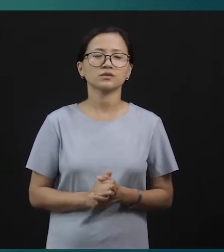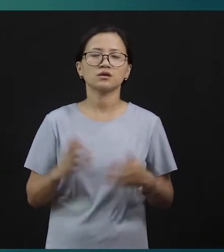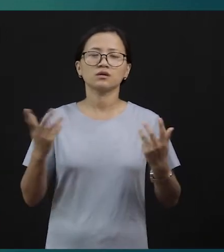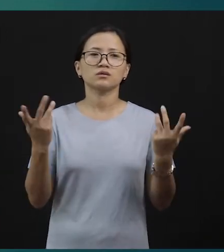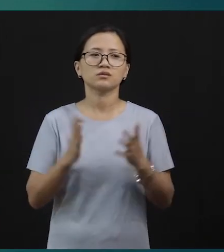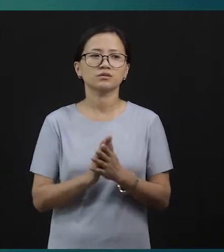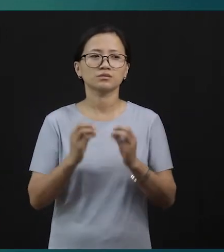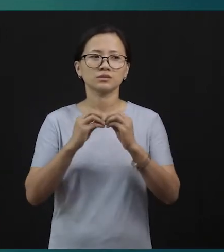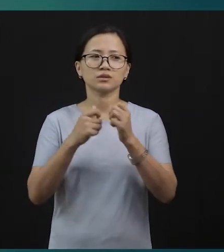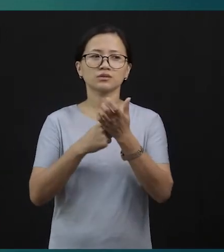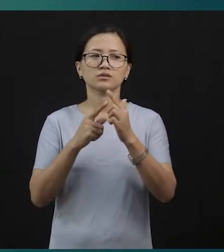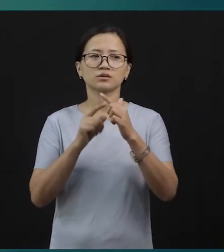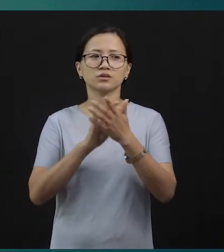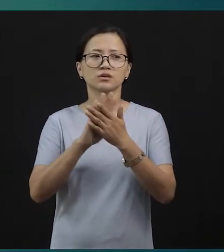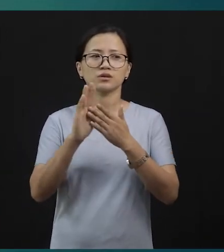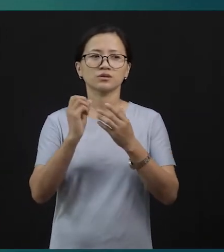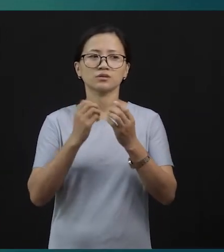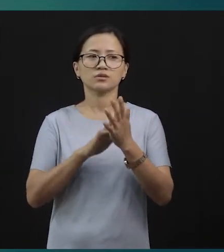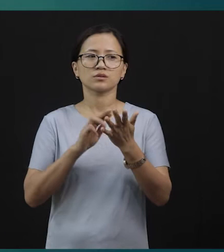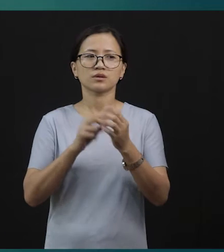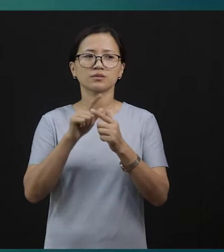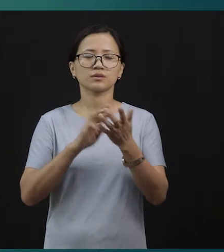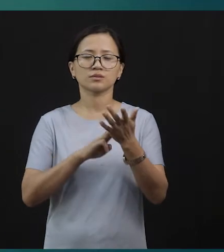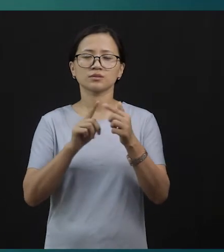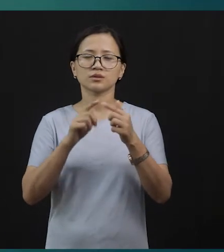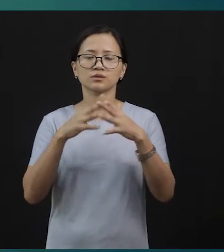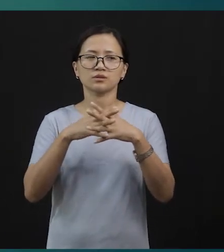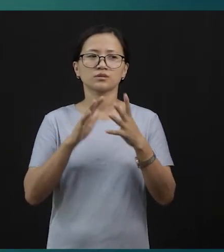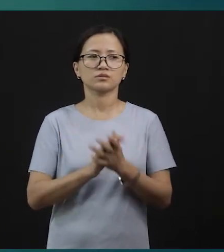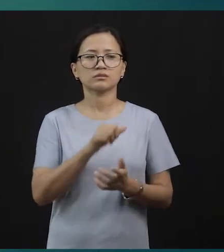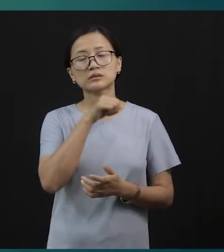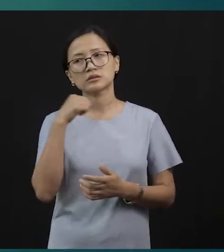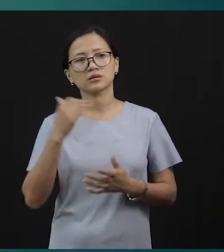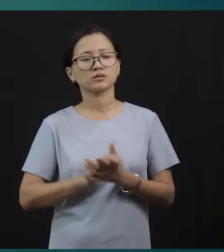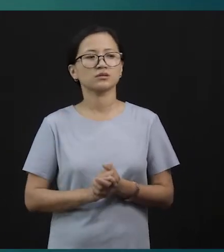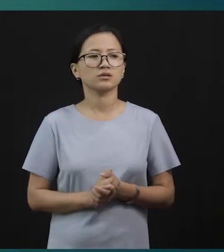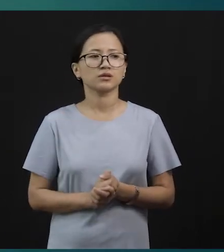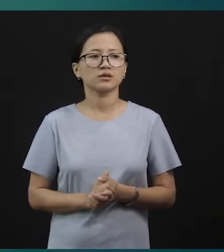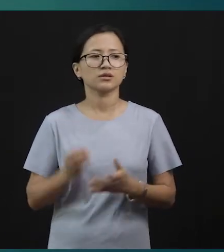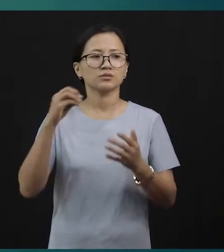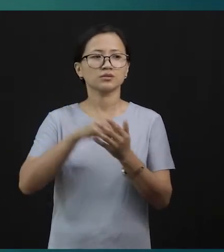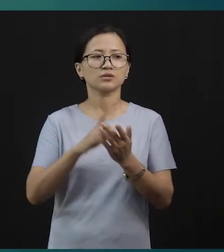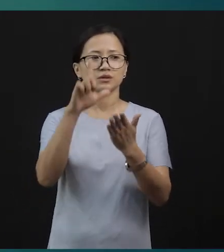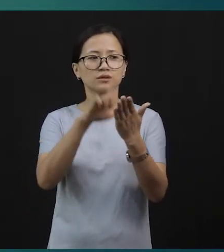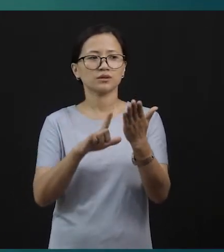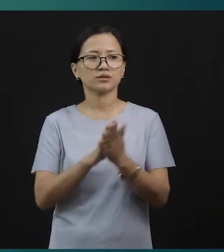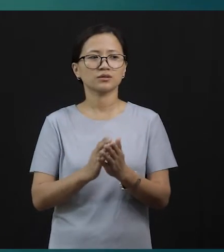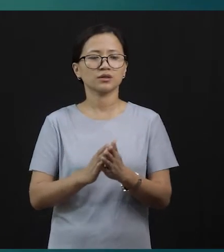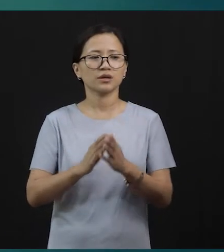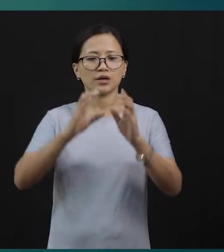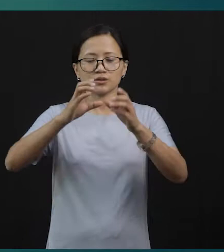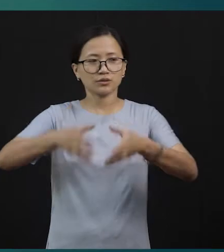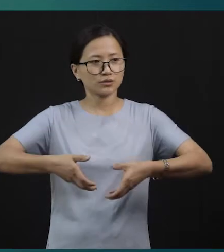how Bartholomew died, put the letter on a shoe, and hung it on a tree. So he